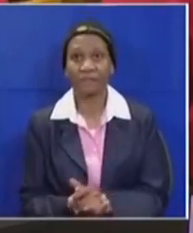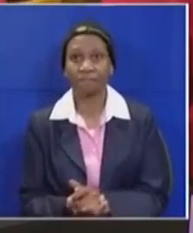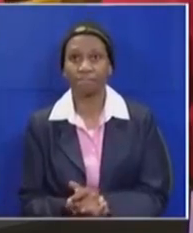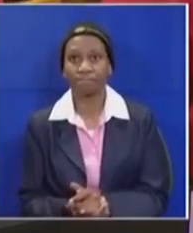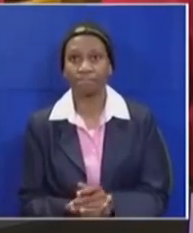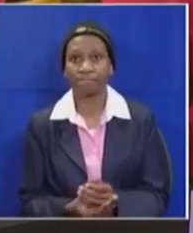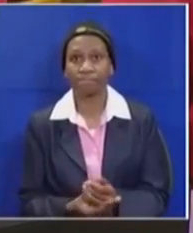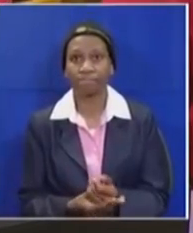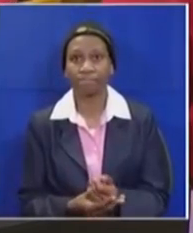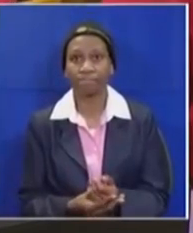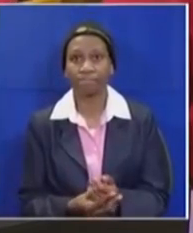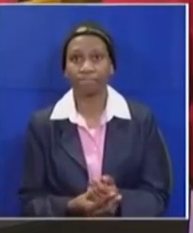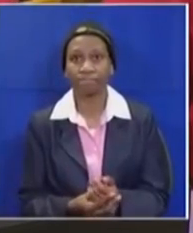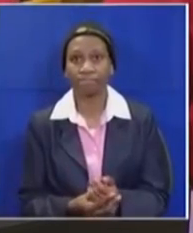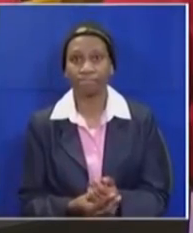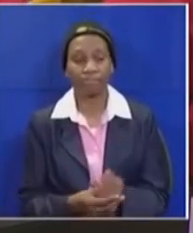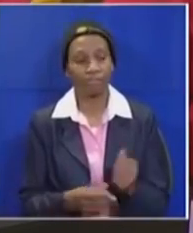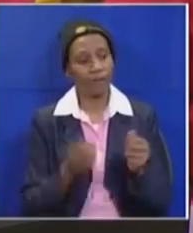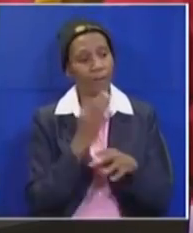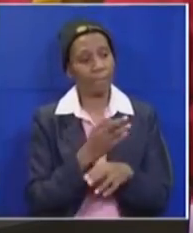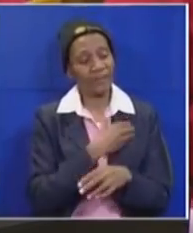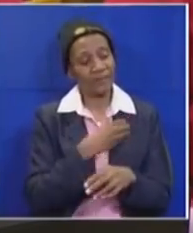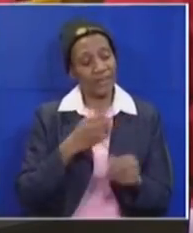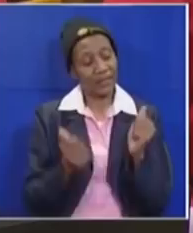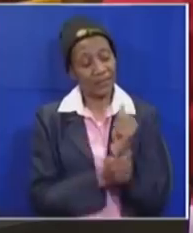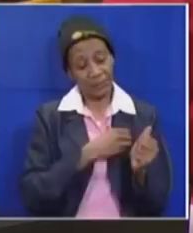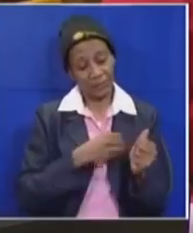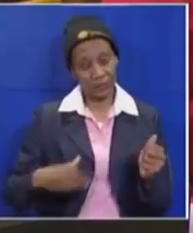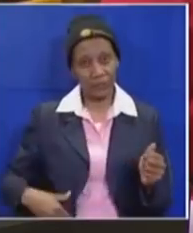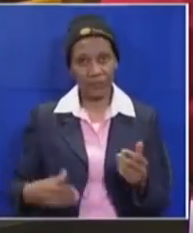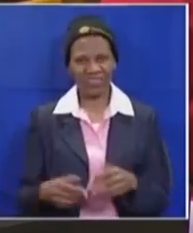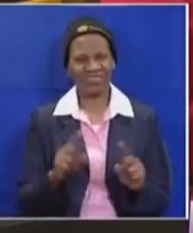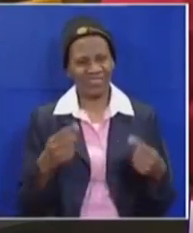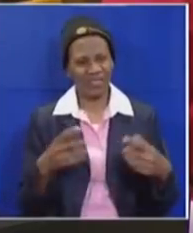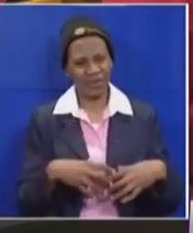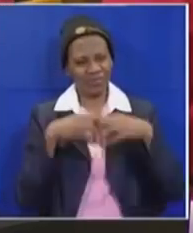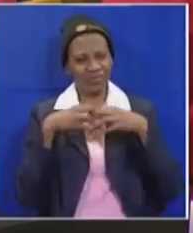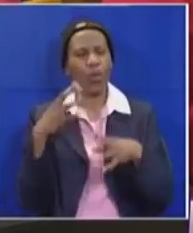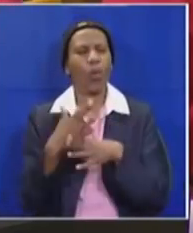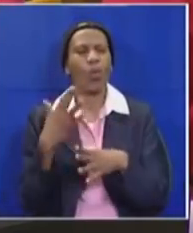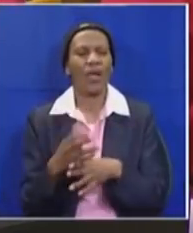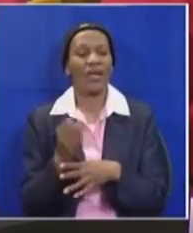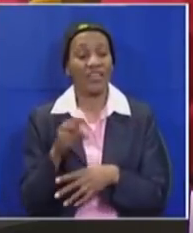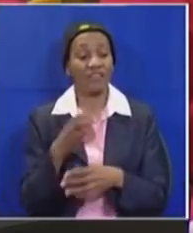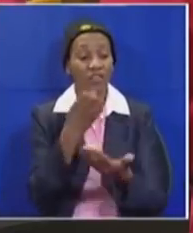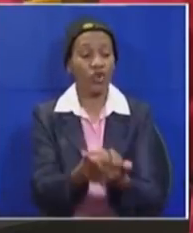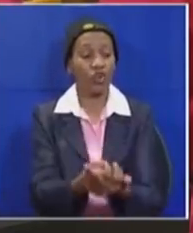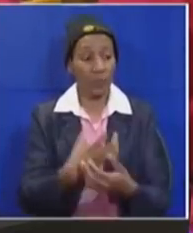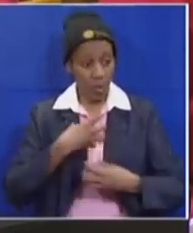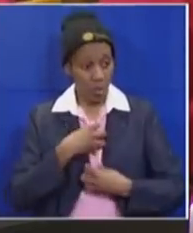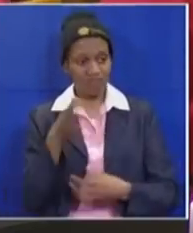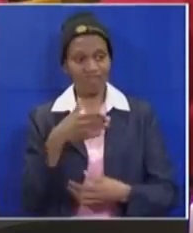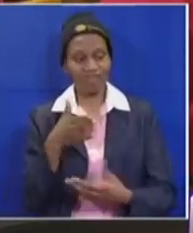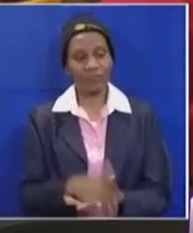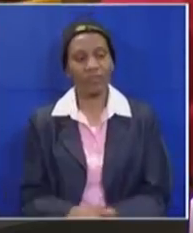I heard something. Mr. Deputy President, you cannot create jobs in an economy you don't own. The truth,